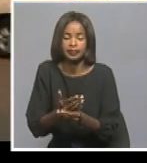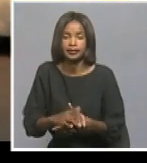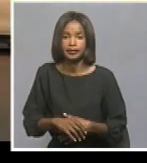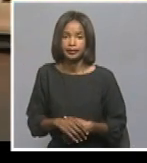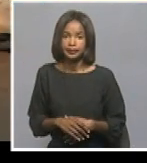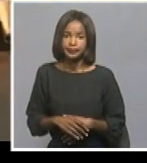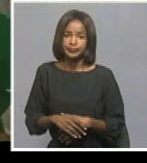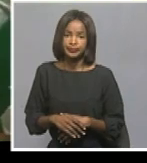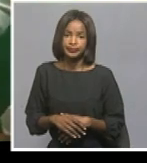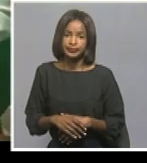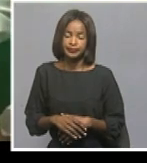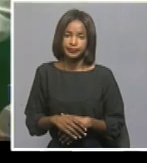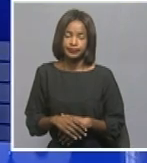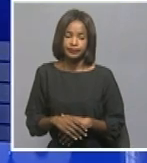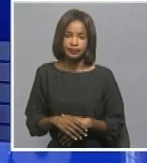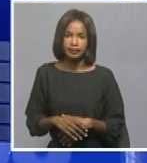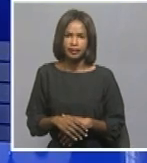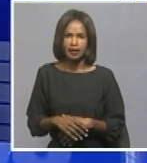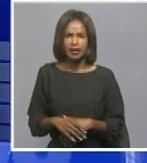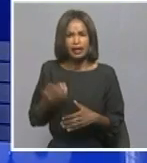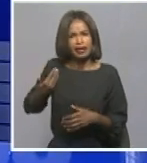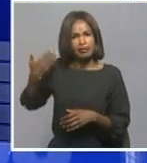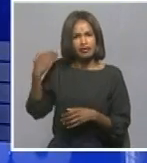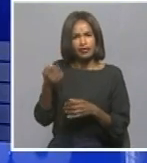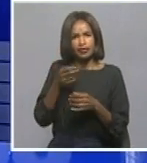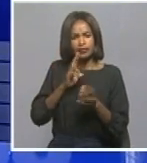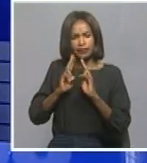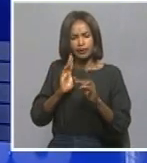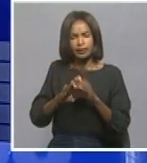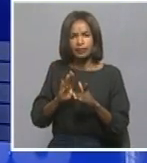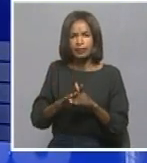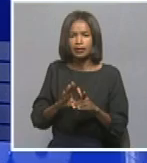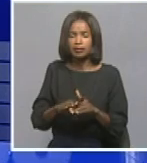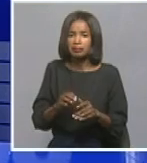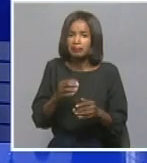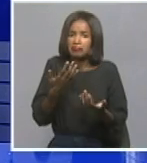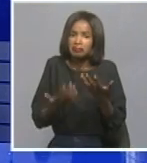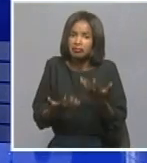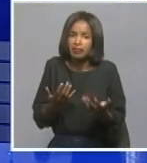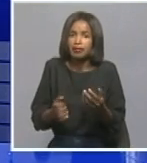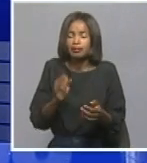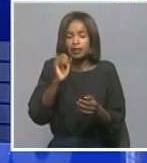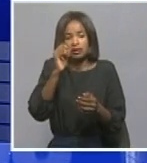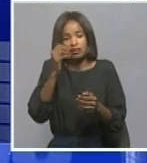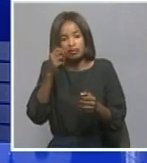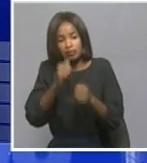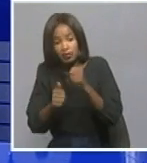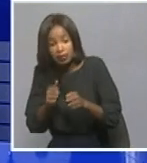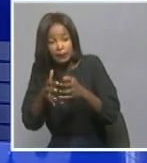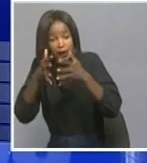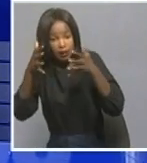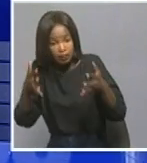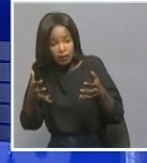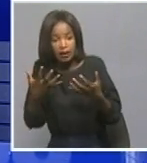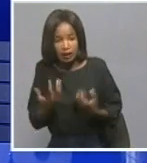country. Now, you mentioned earlier with regards to emergency cases, well, I mean, you will get certain cases where someone might have to travel